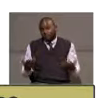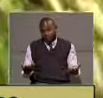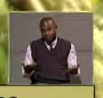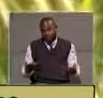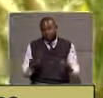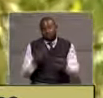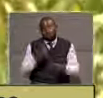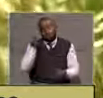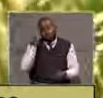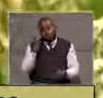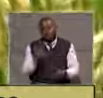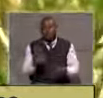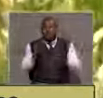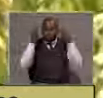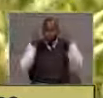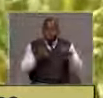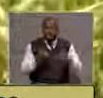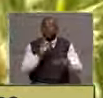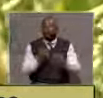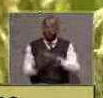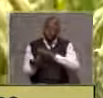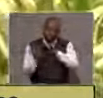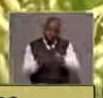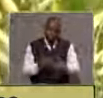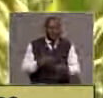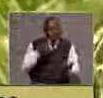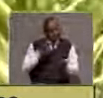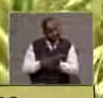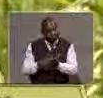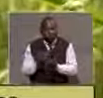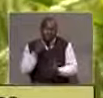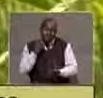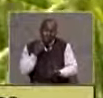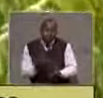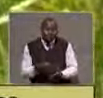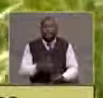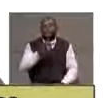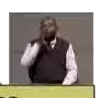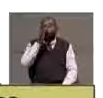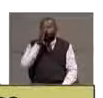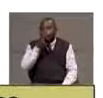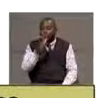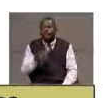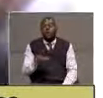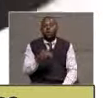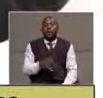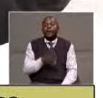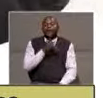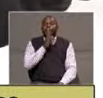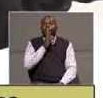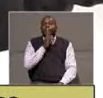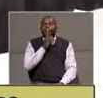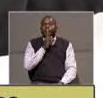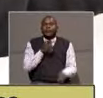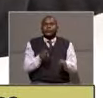But you know, until the president's office came here and verified those facts and found lies, they all went quiet, and they also